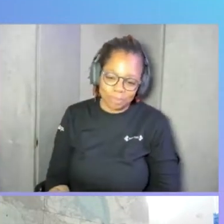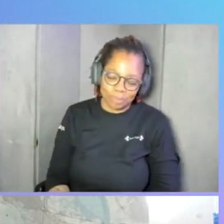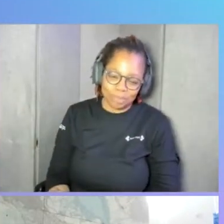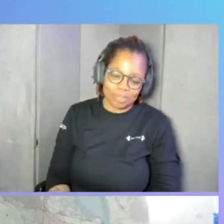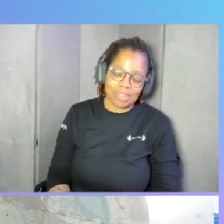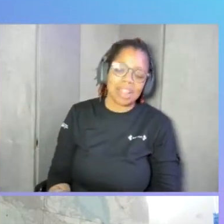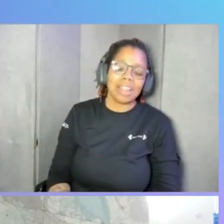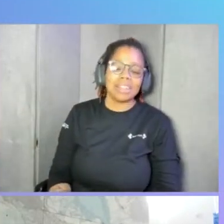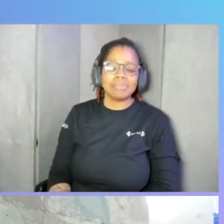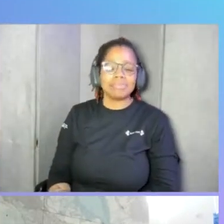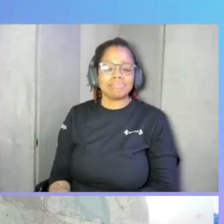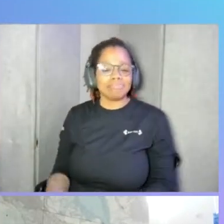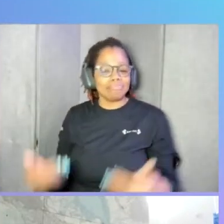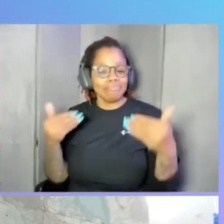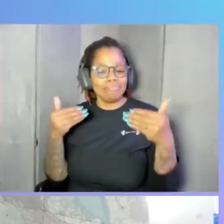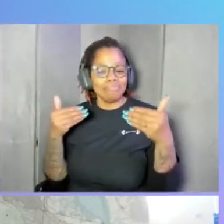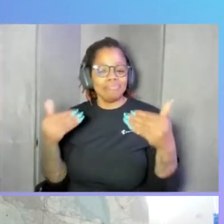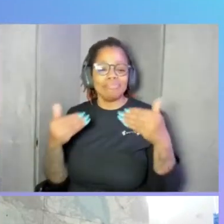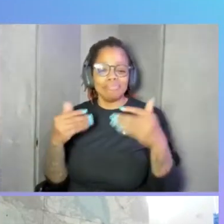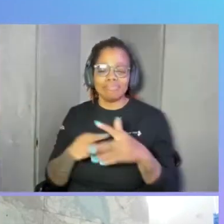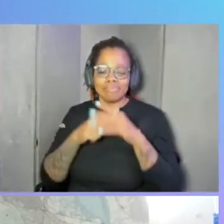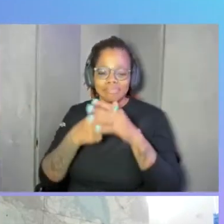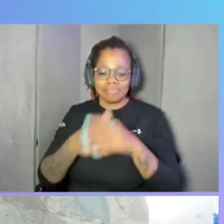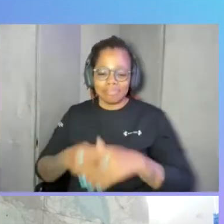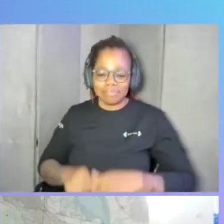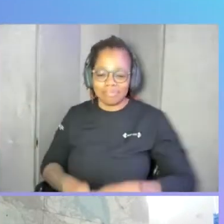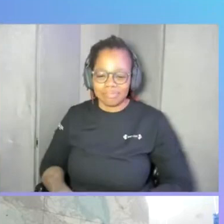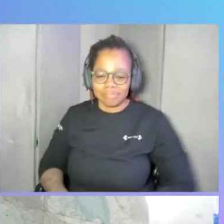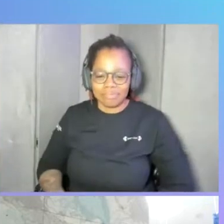So let's dive into it.